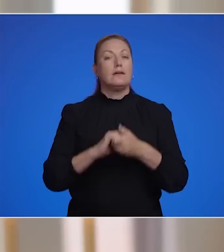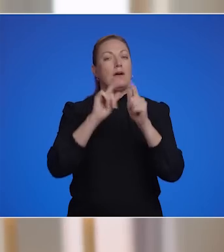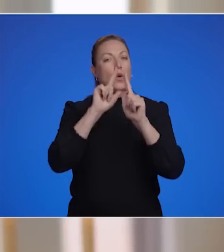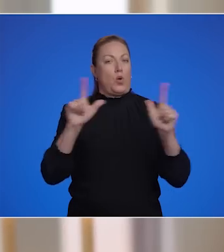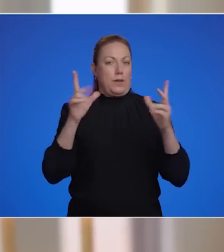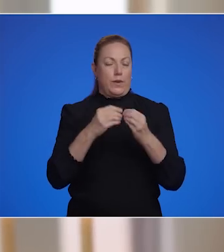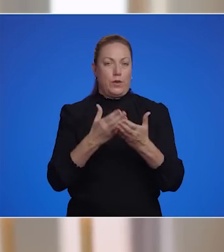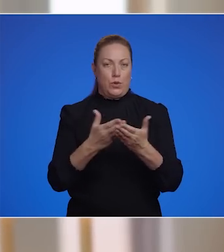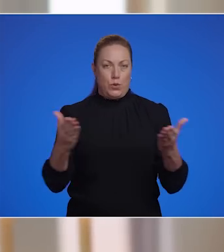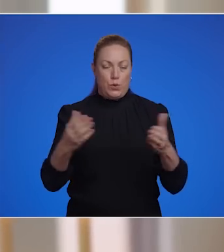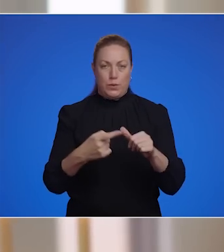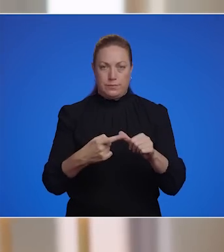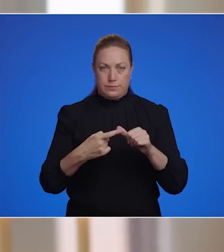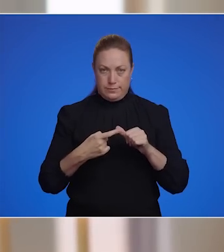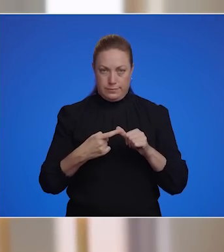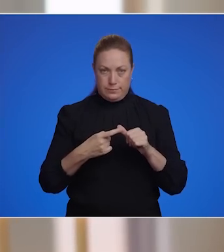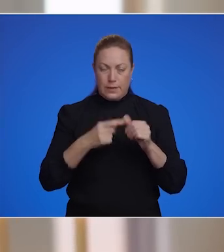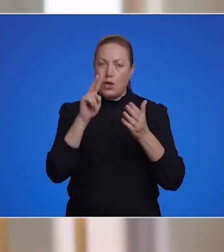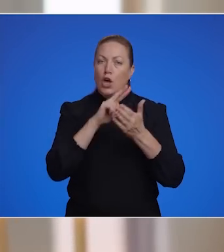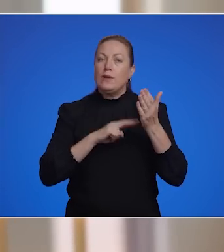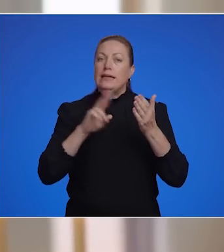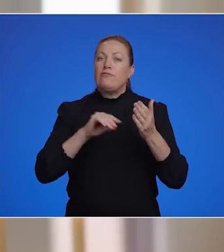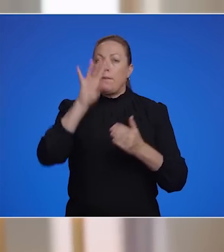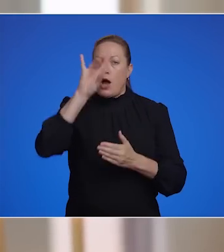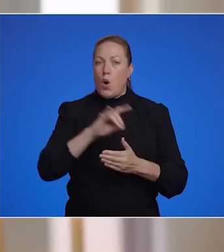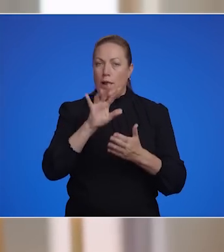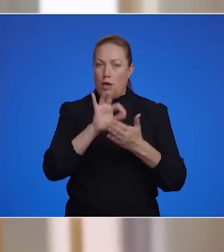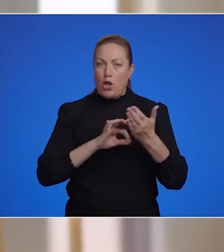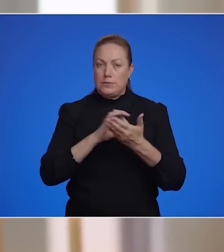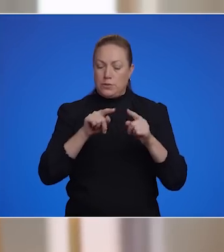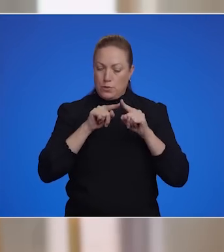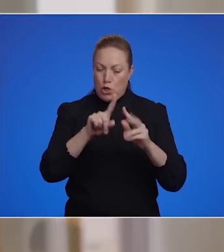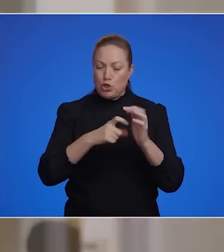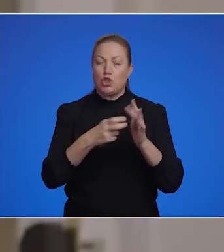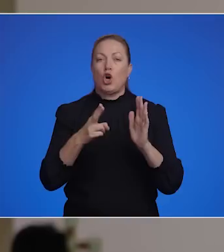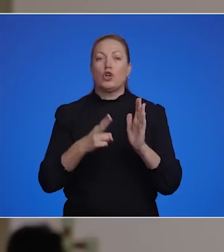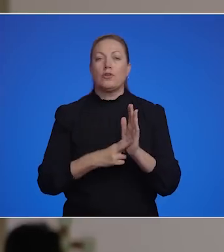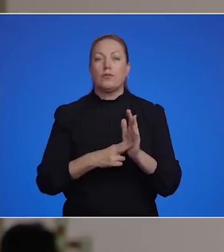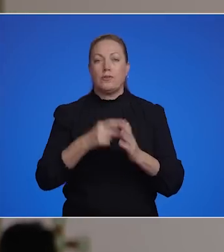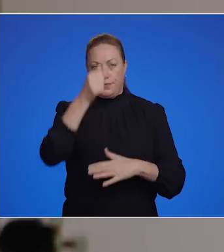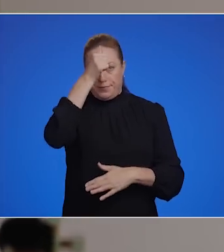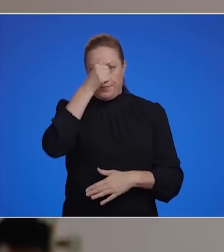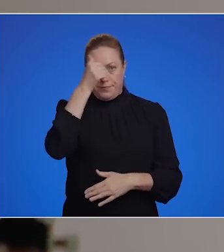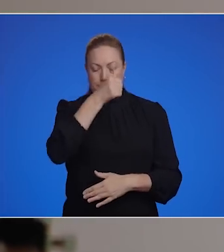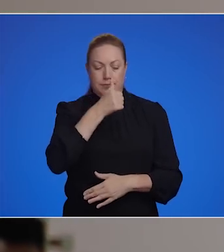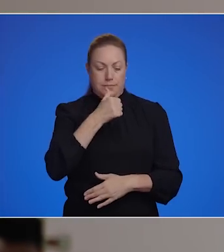The Lord be with you. And with your spirit. A reading from the Holy Gospel according to John. Glory to you, O Lord.